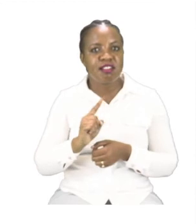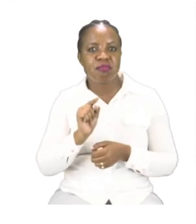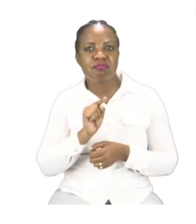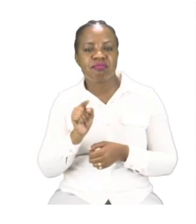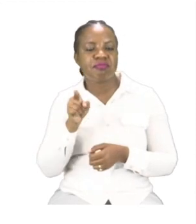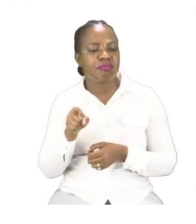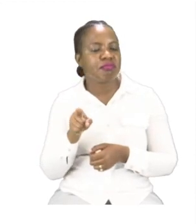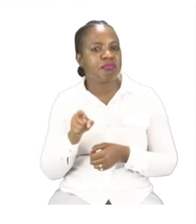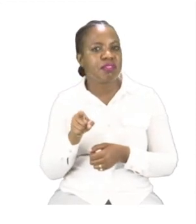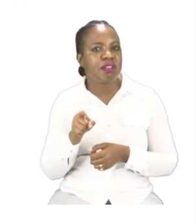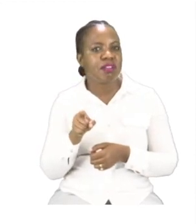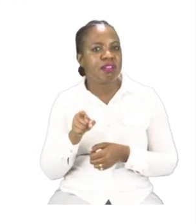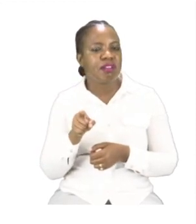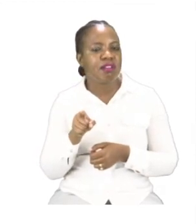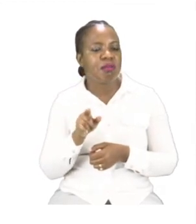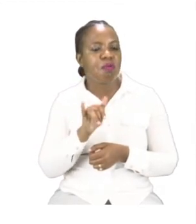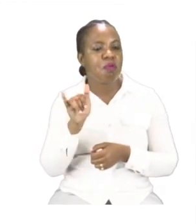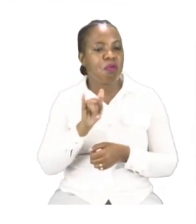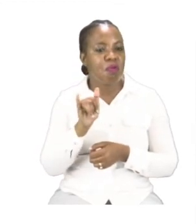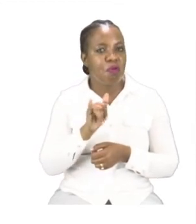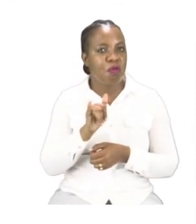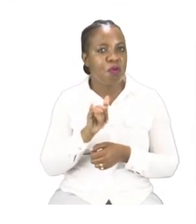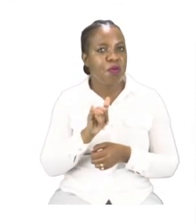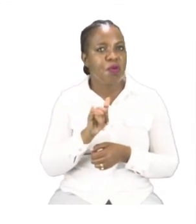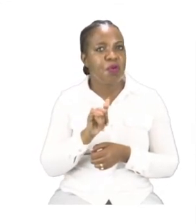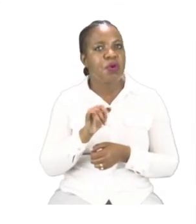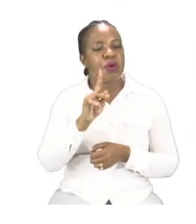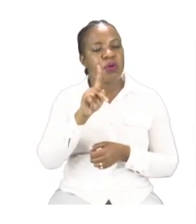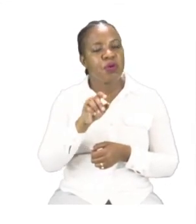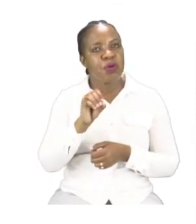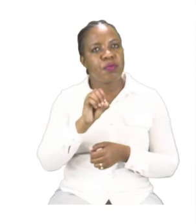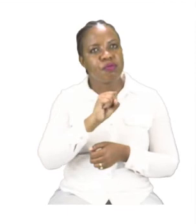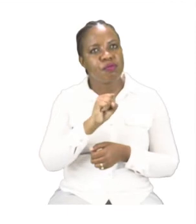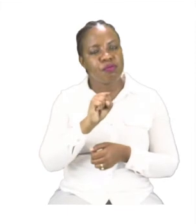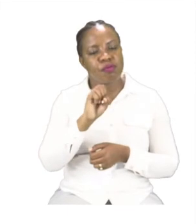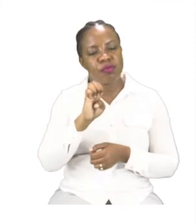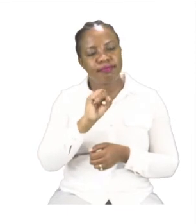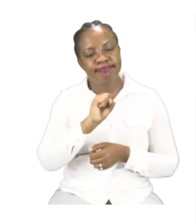Which possessive pronoun can we use for the people who own the car?